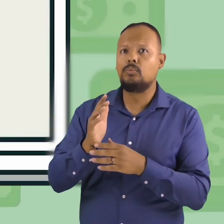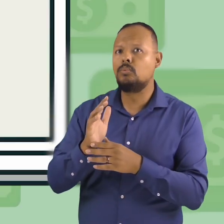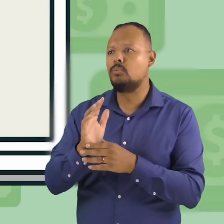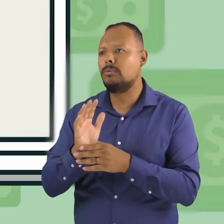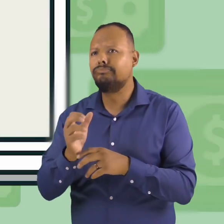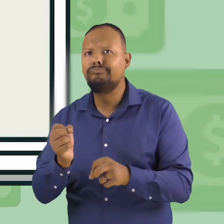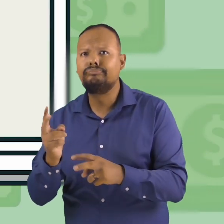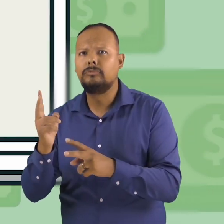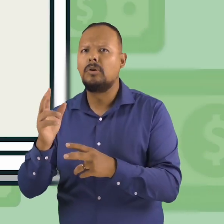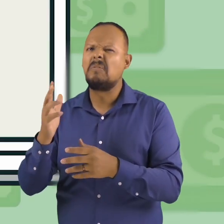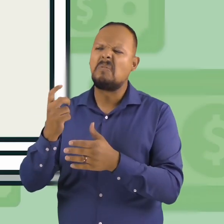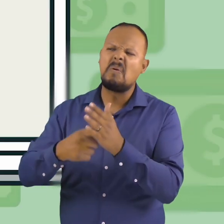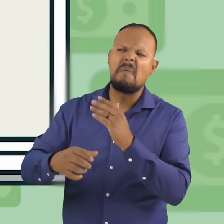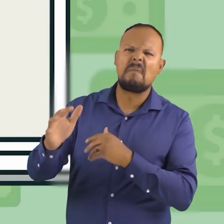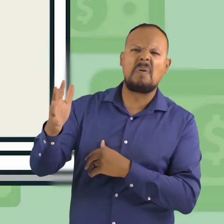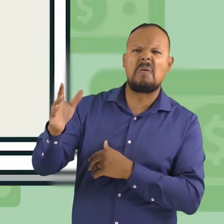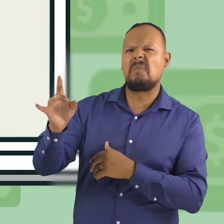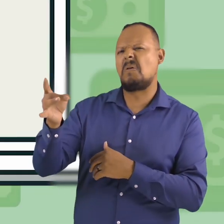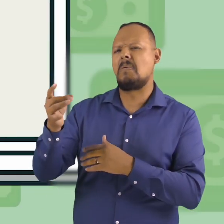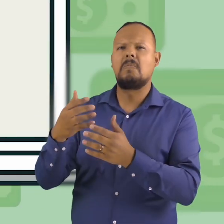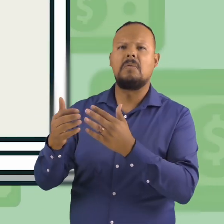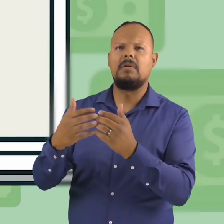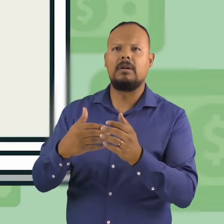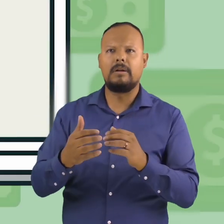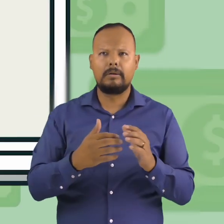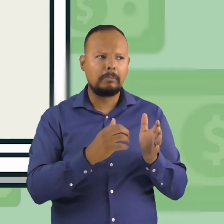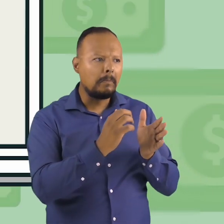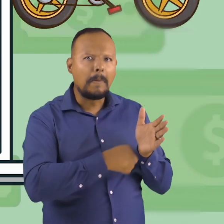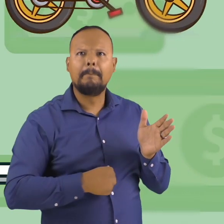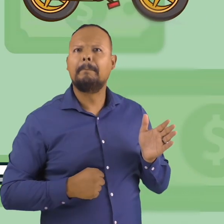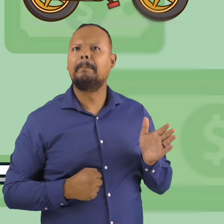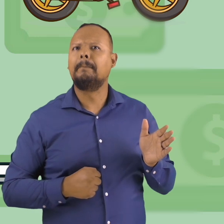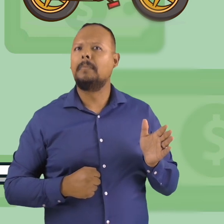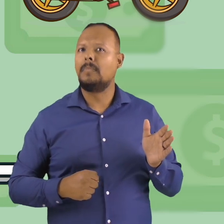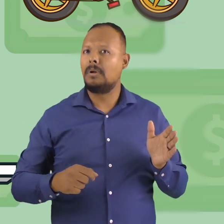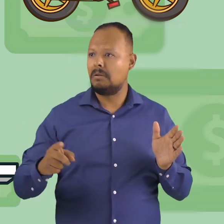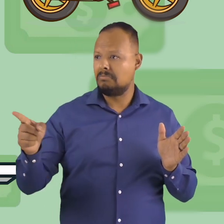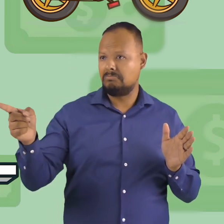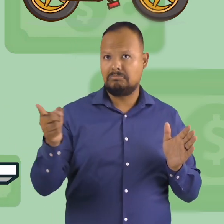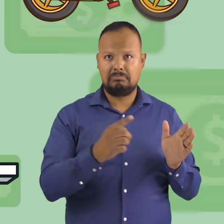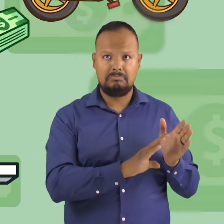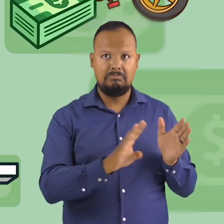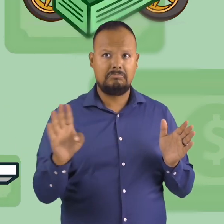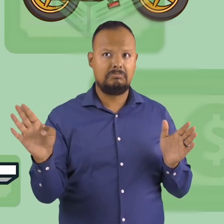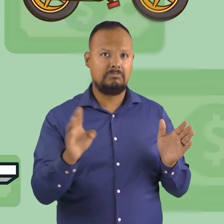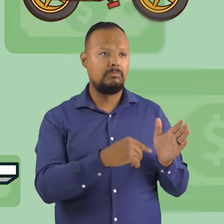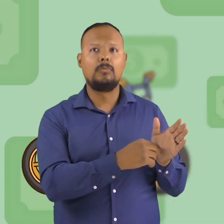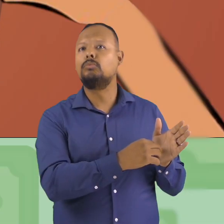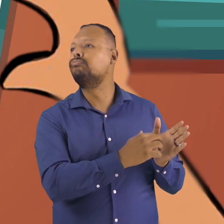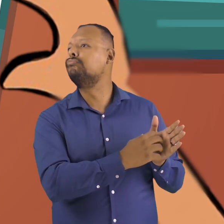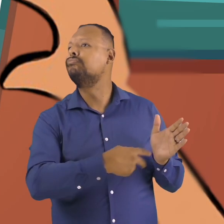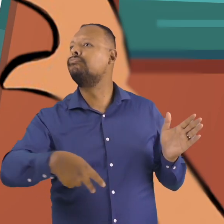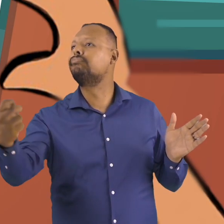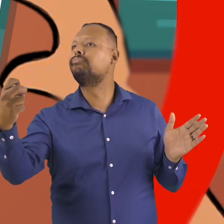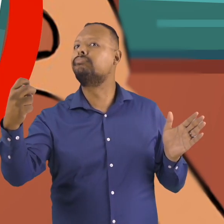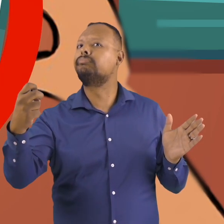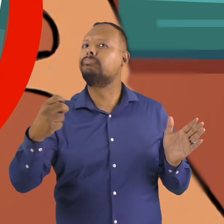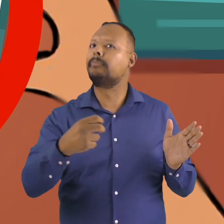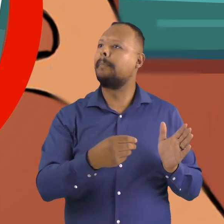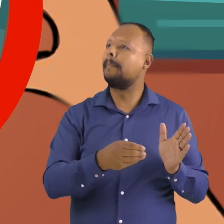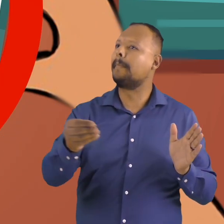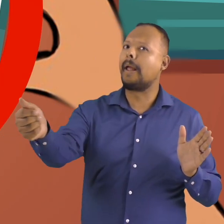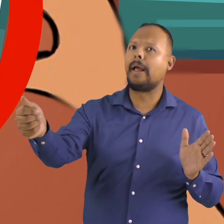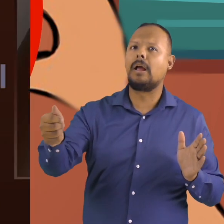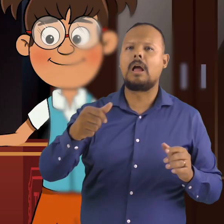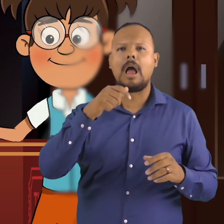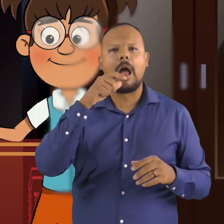set up payments this way, the money to pay for the service comes directly out of your checking account. And you don't have